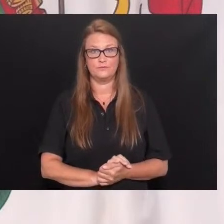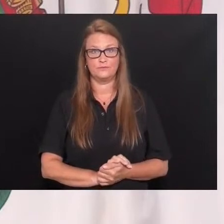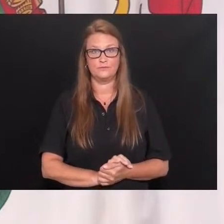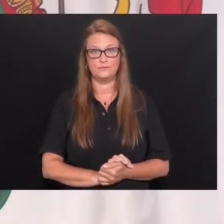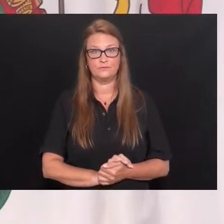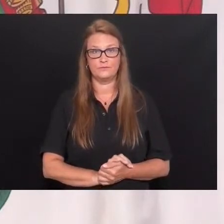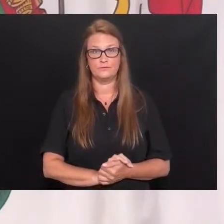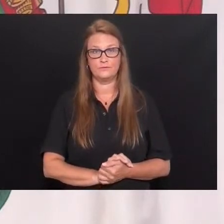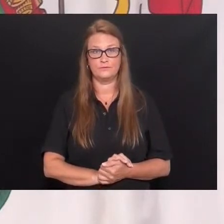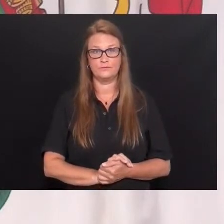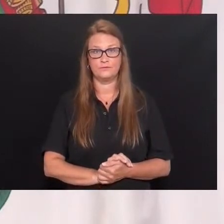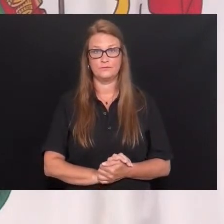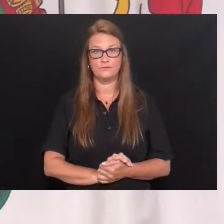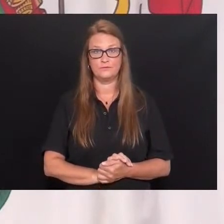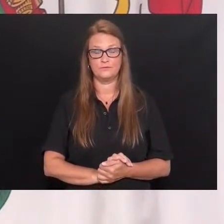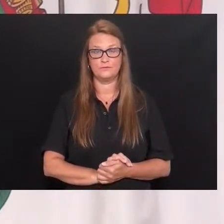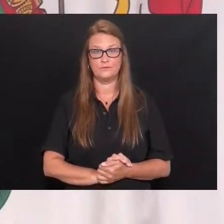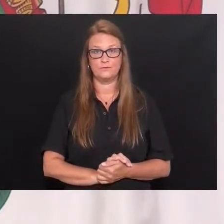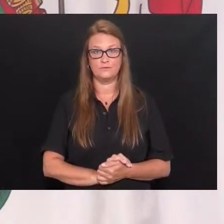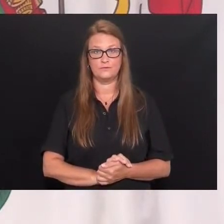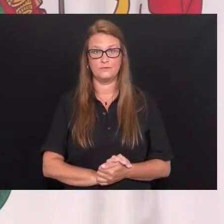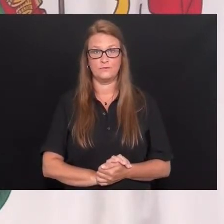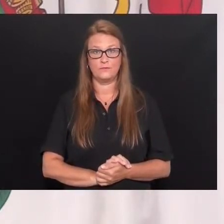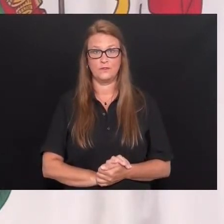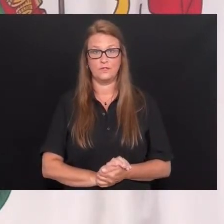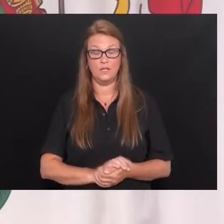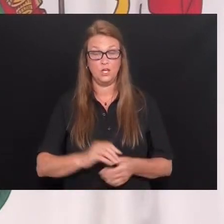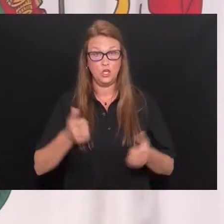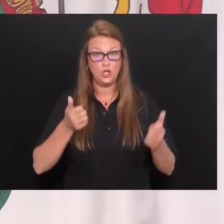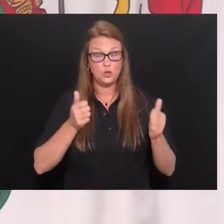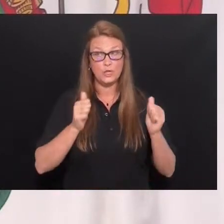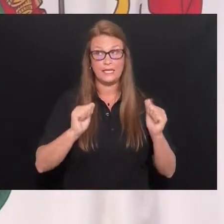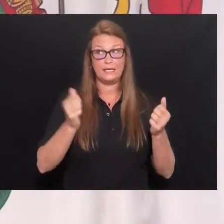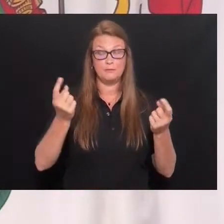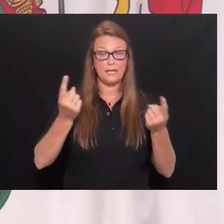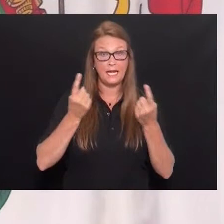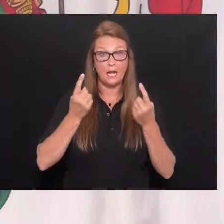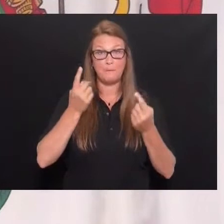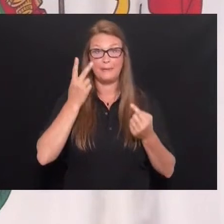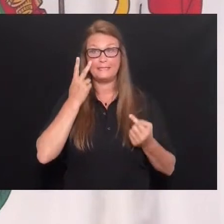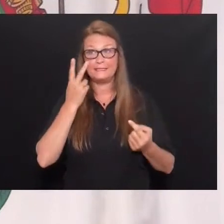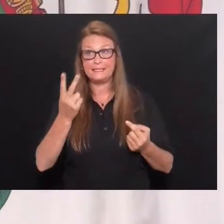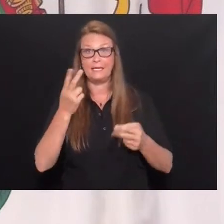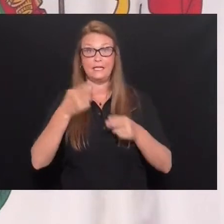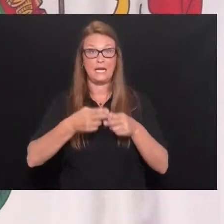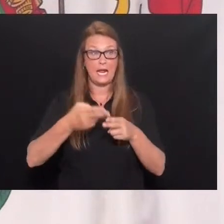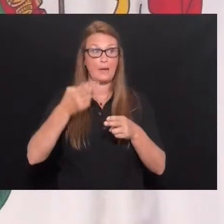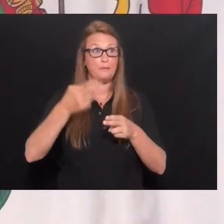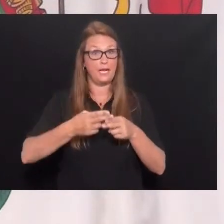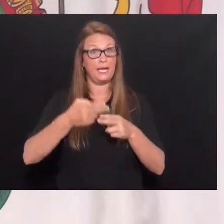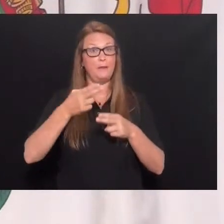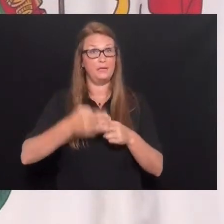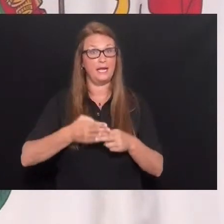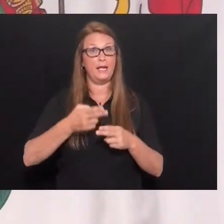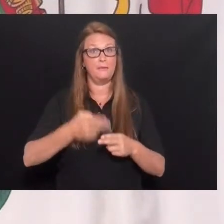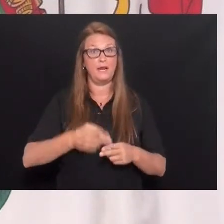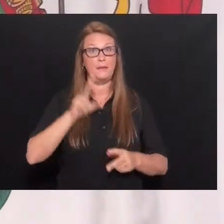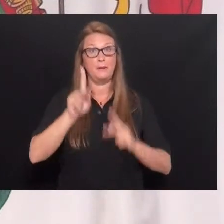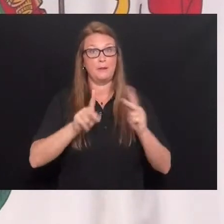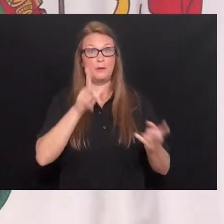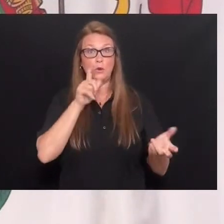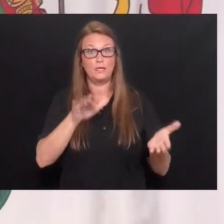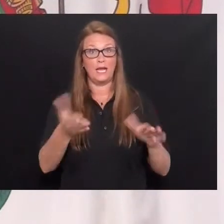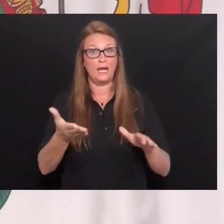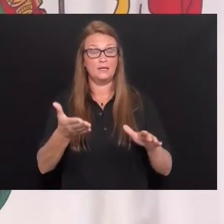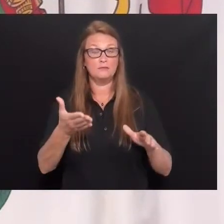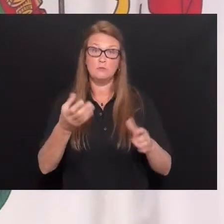We're either going to keep coming and keep trying and keep reading name after name after name after name, or we're going to stop it.